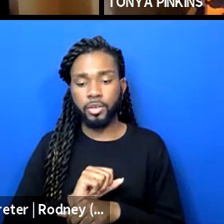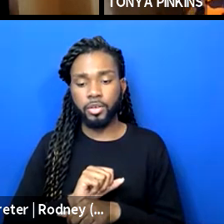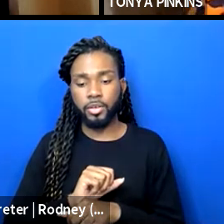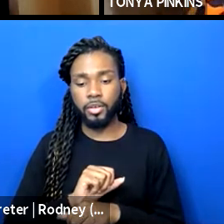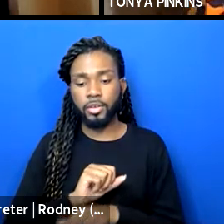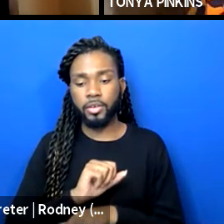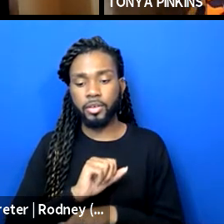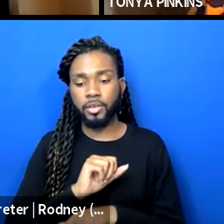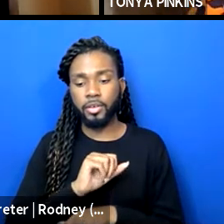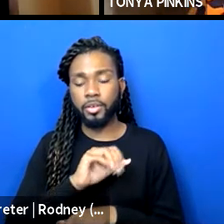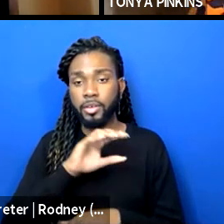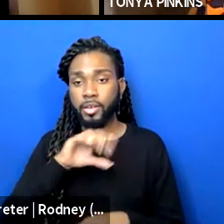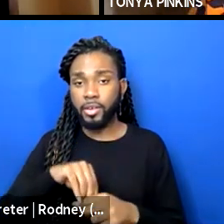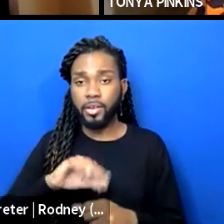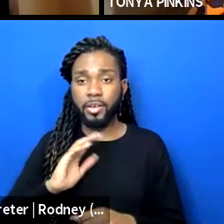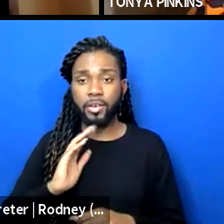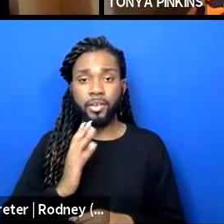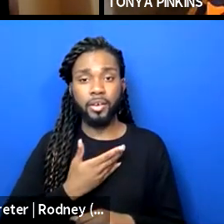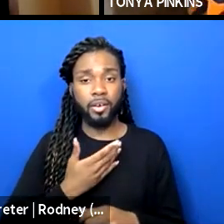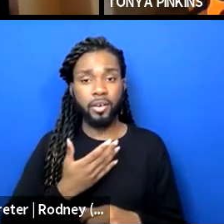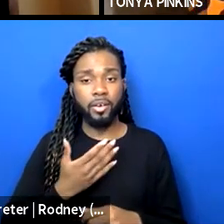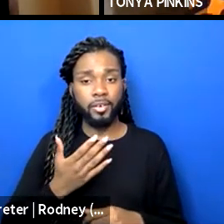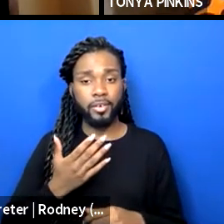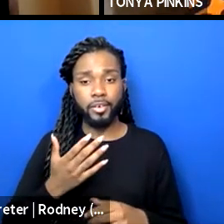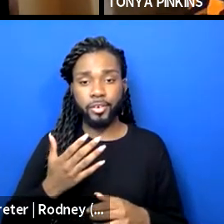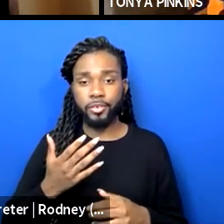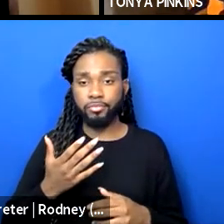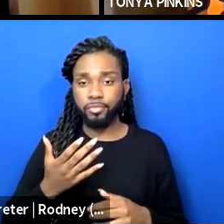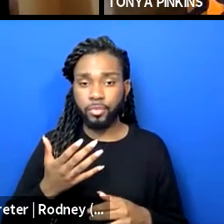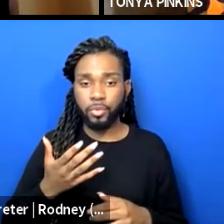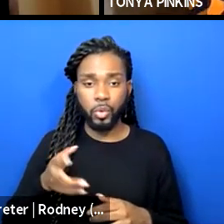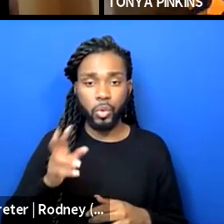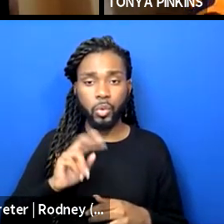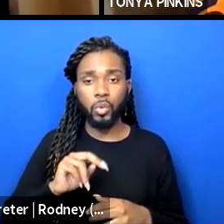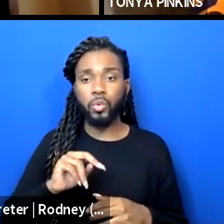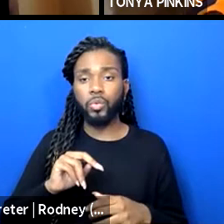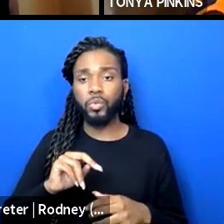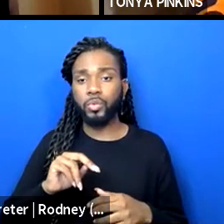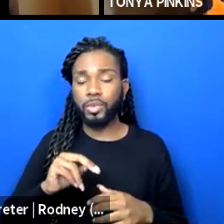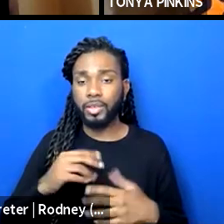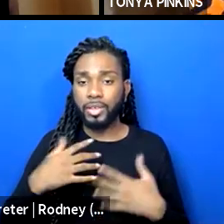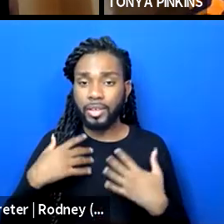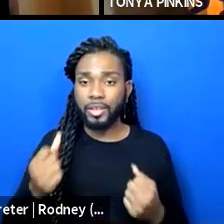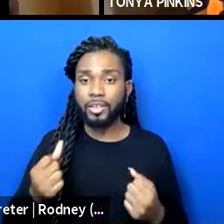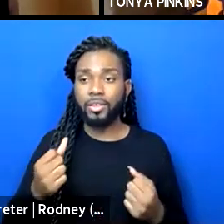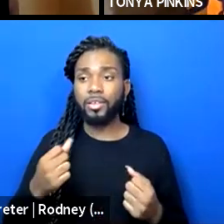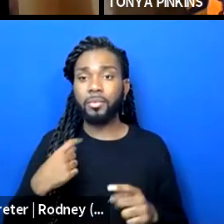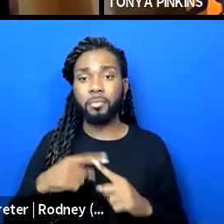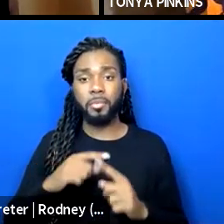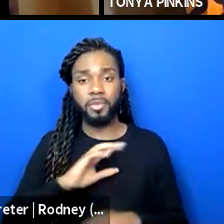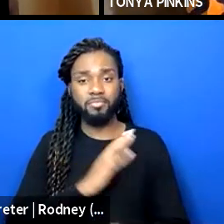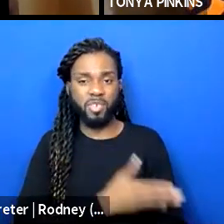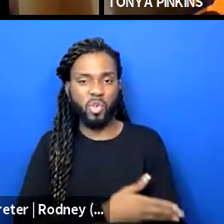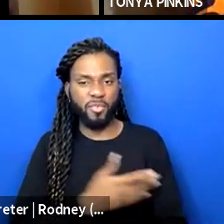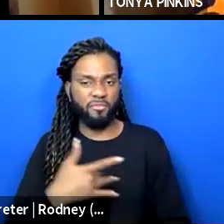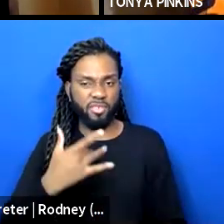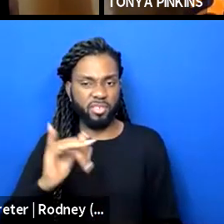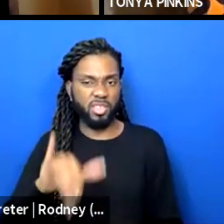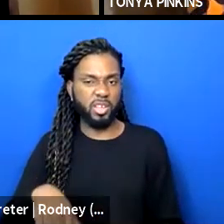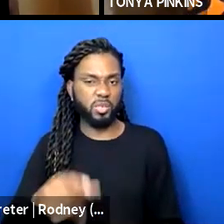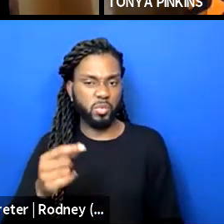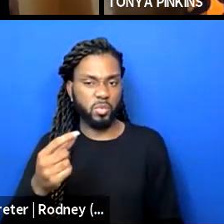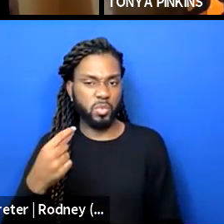and within our own collective healing and power, I think that's what's needed